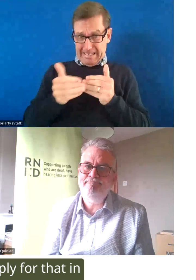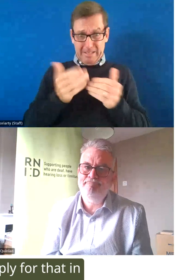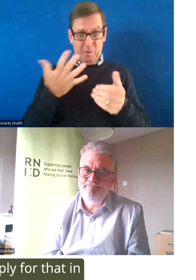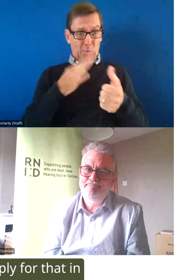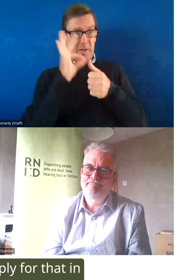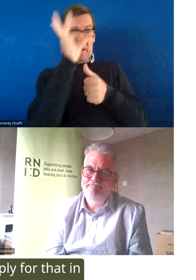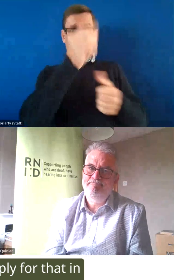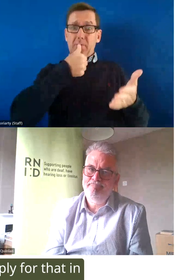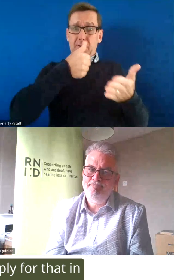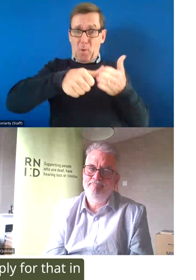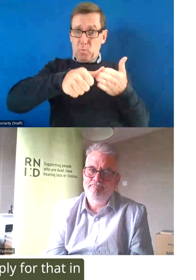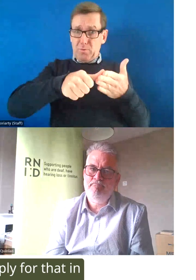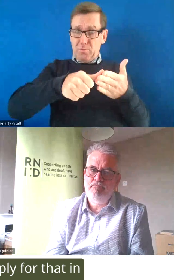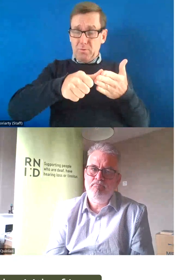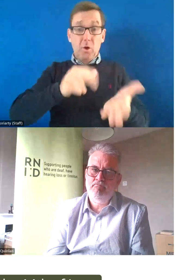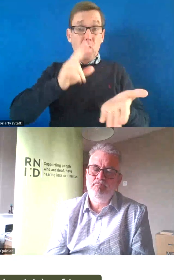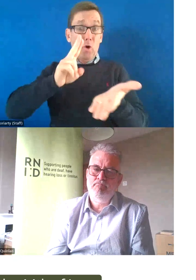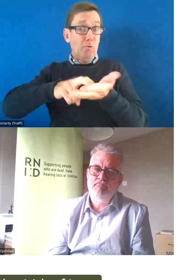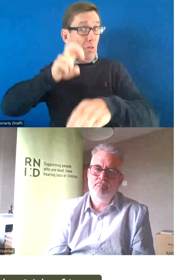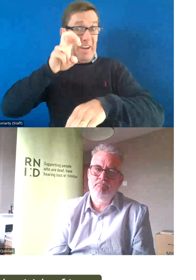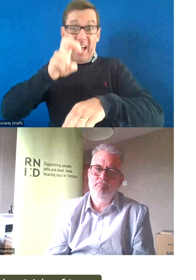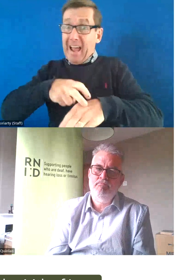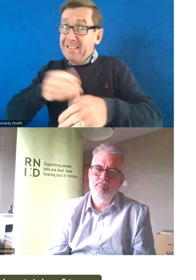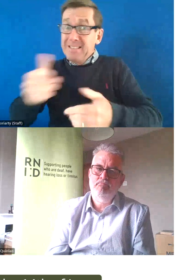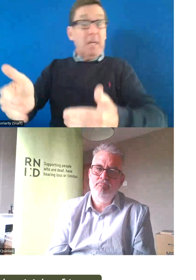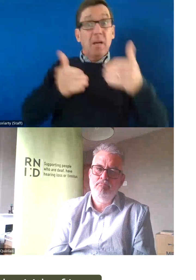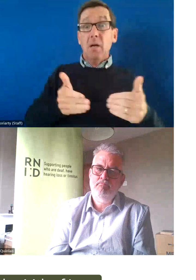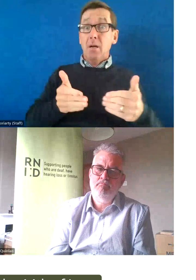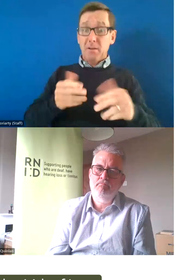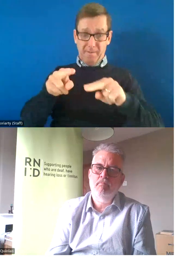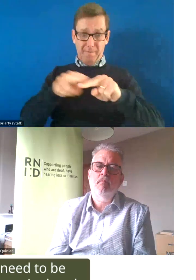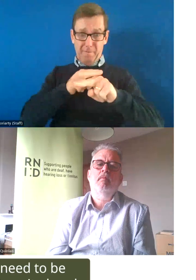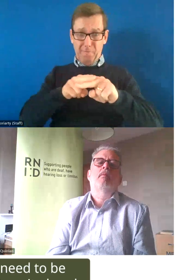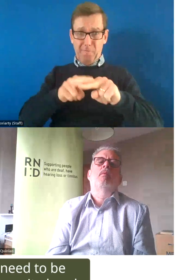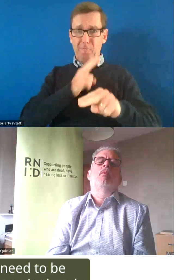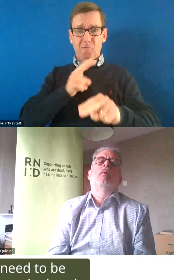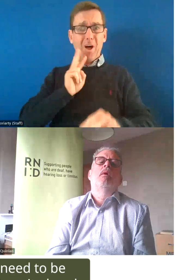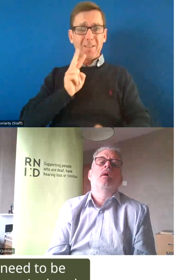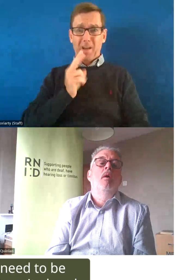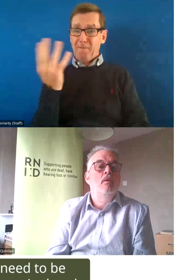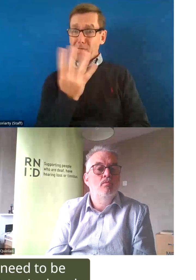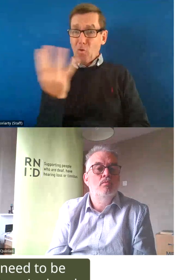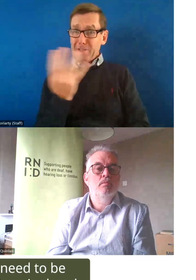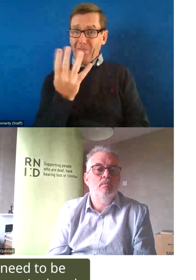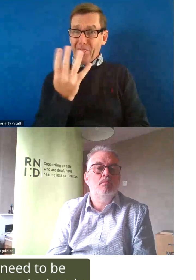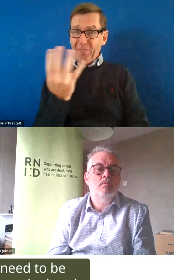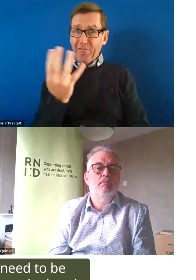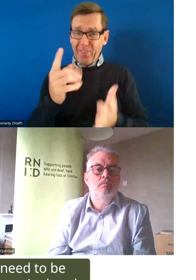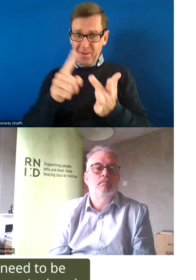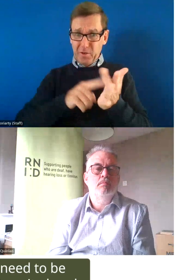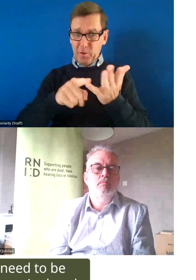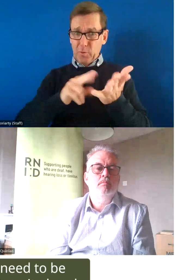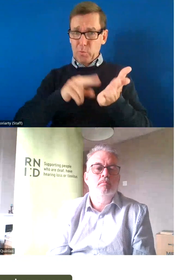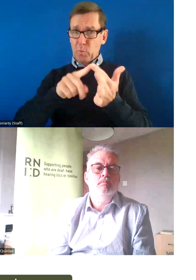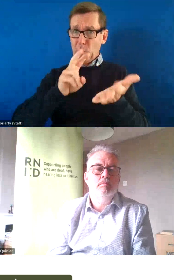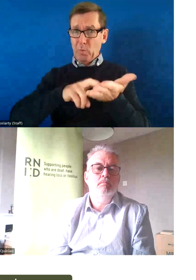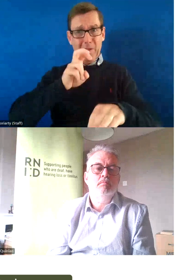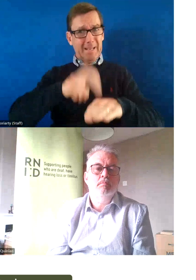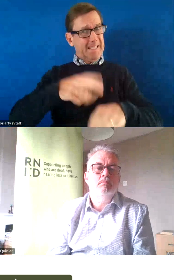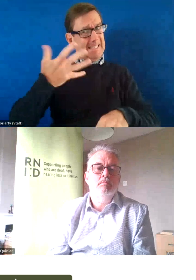deadline to apply for that in Northern Ireland is even sooner. That's 5 p.m. on Friday, the 14th of June. So you really do need to be quick if you've not done it